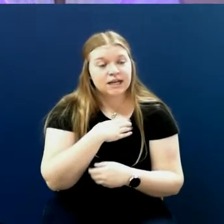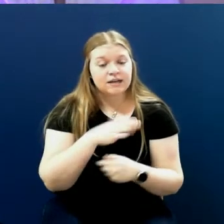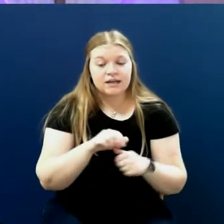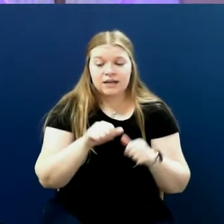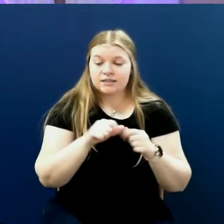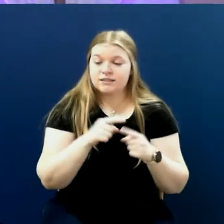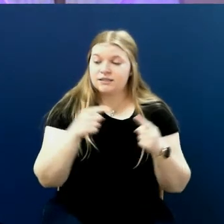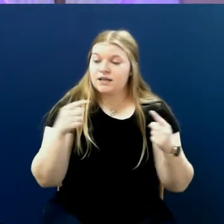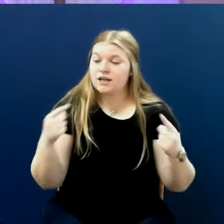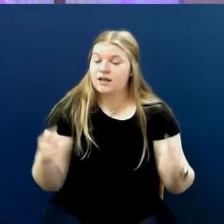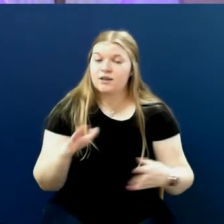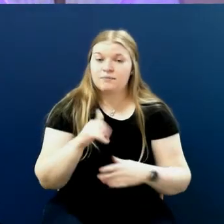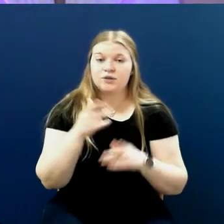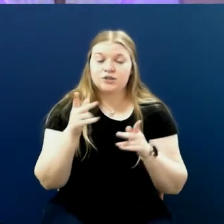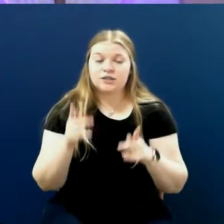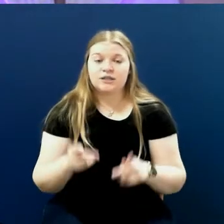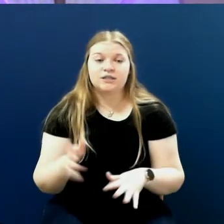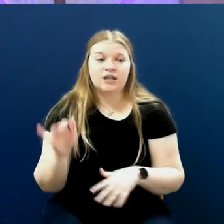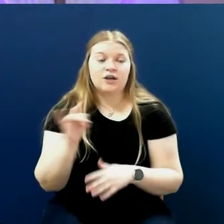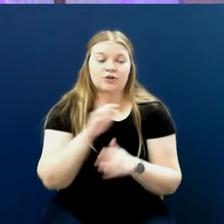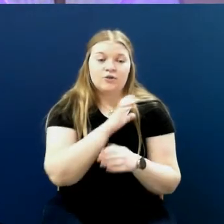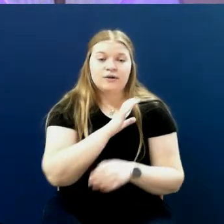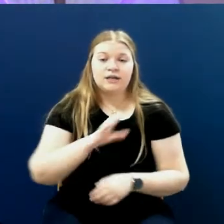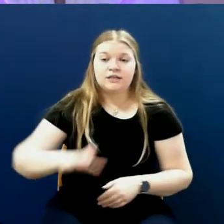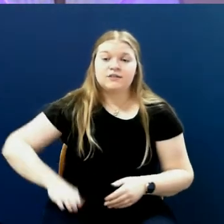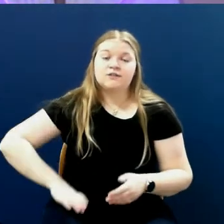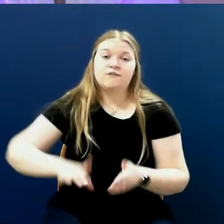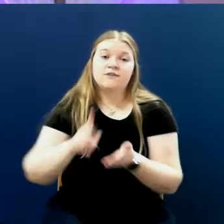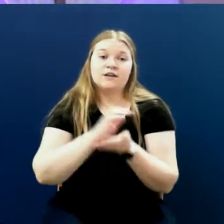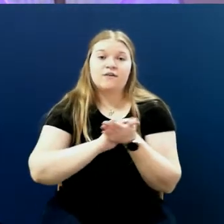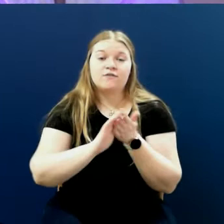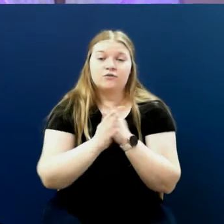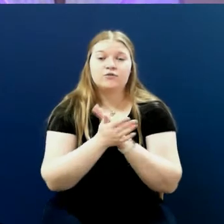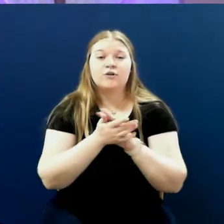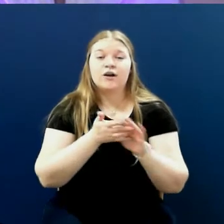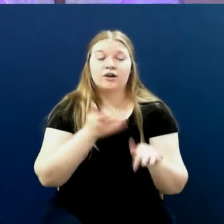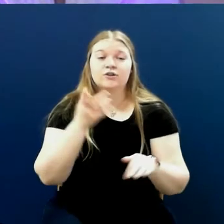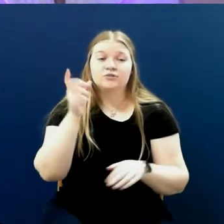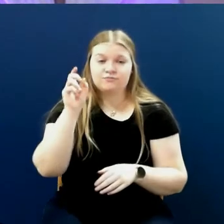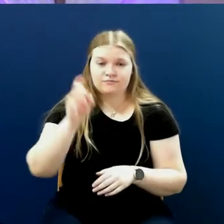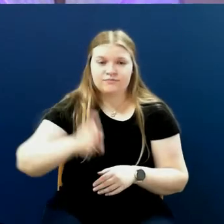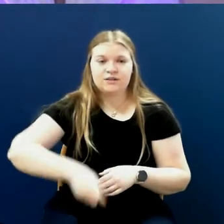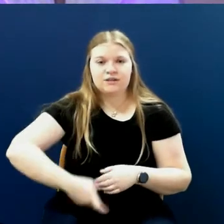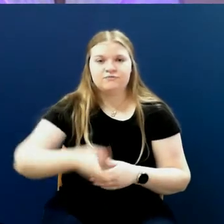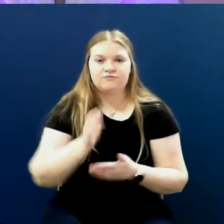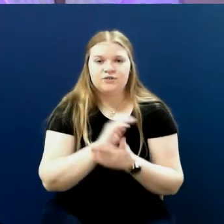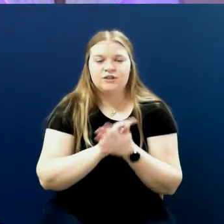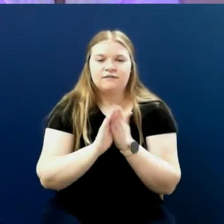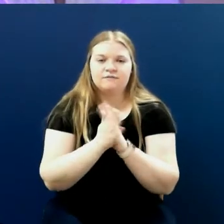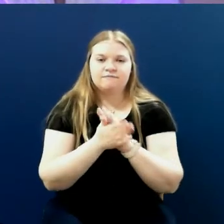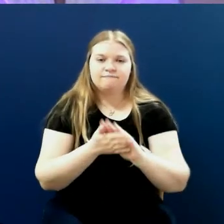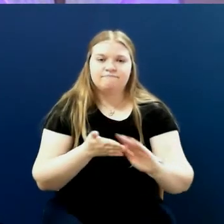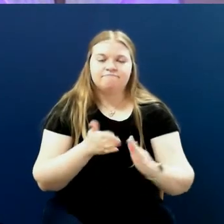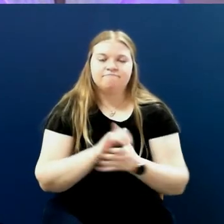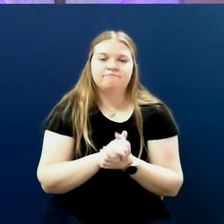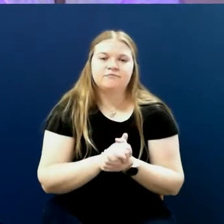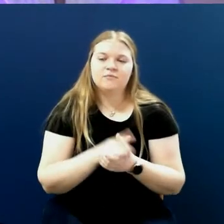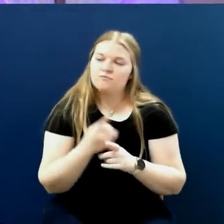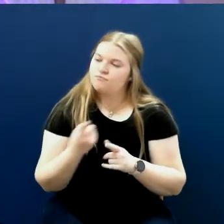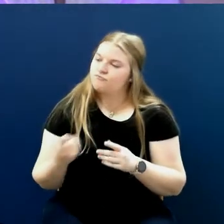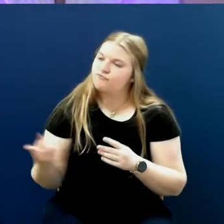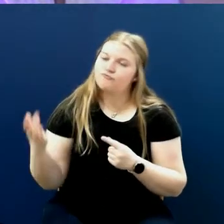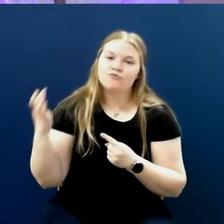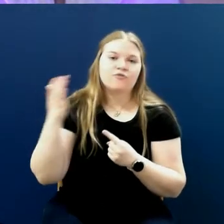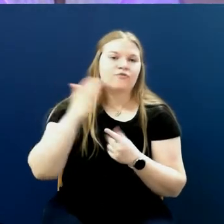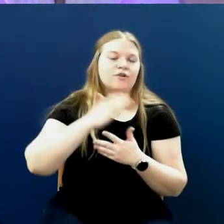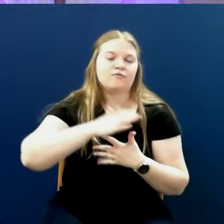another, even as Christ forgave you, so you also must do. But above all these